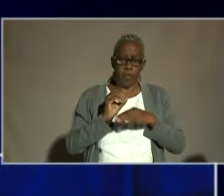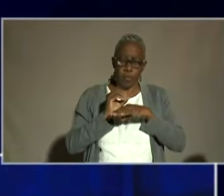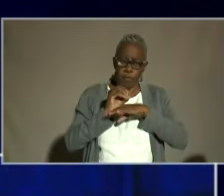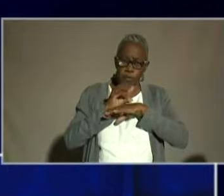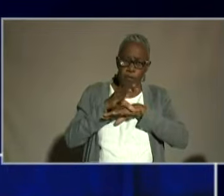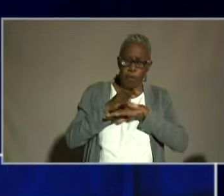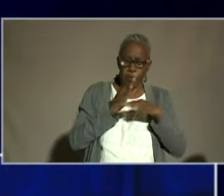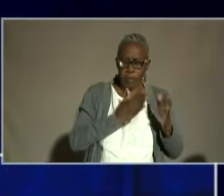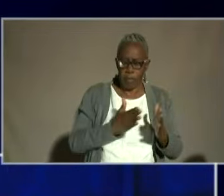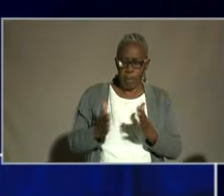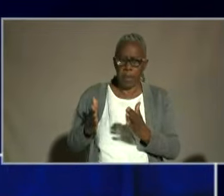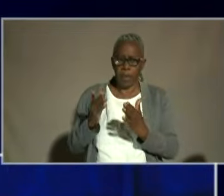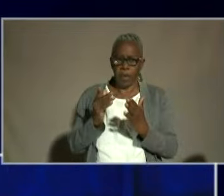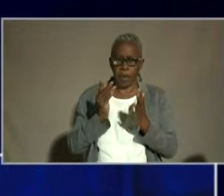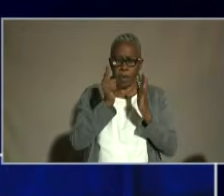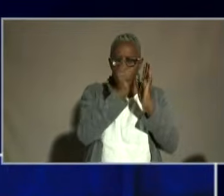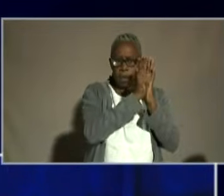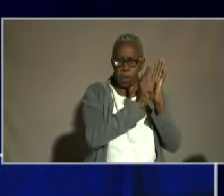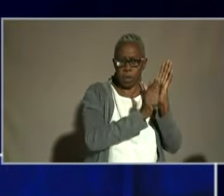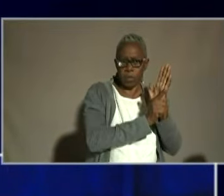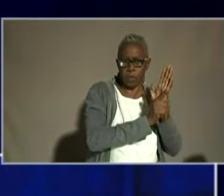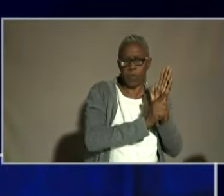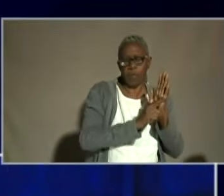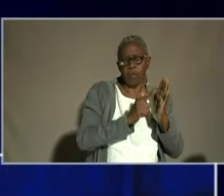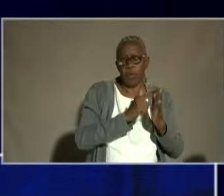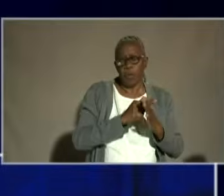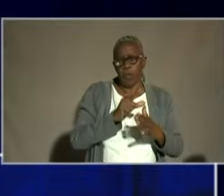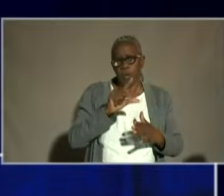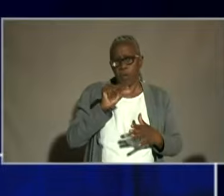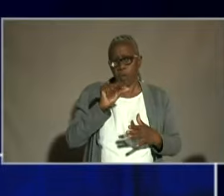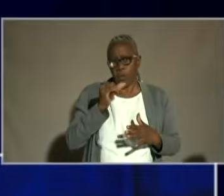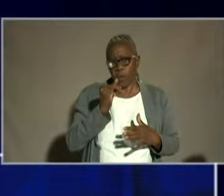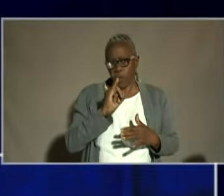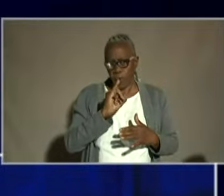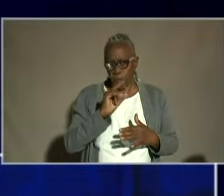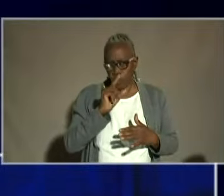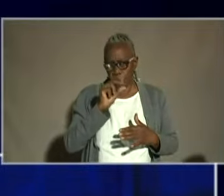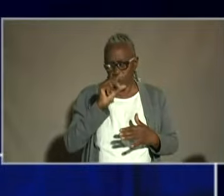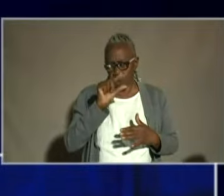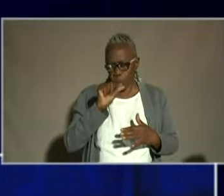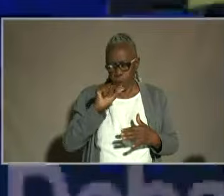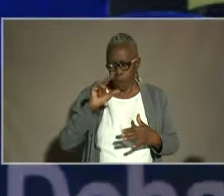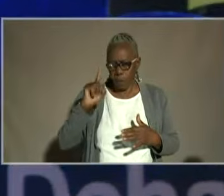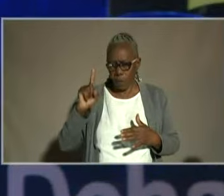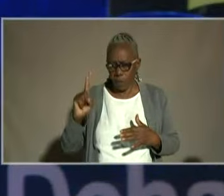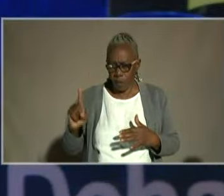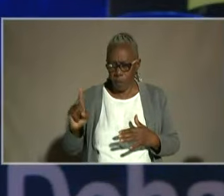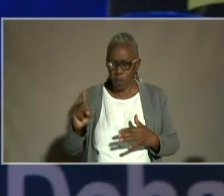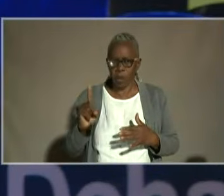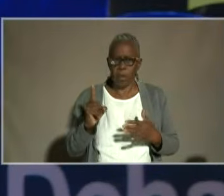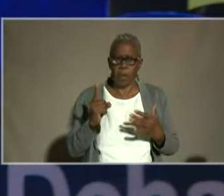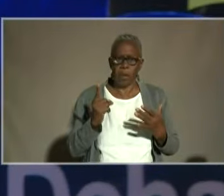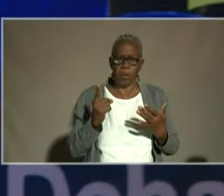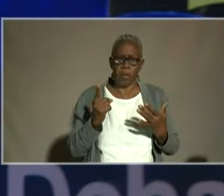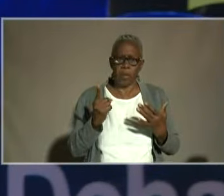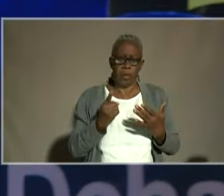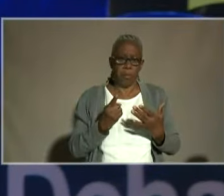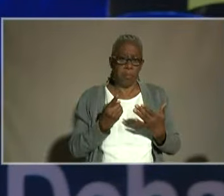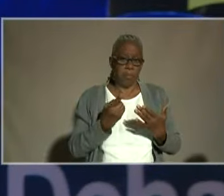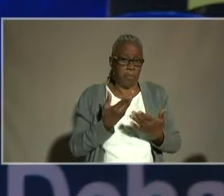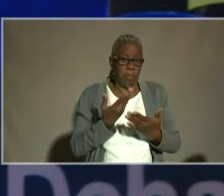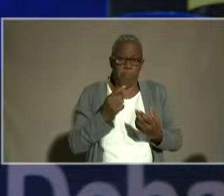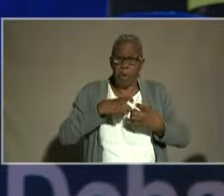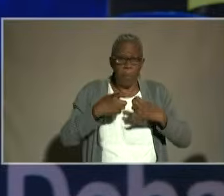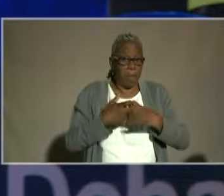and regulations. In December 2021, he said work was being done to restructure the entire approval process, yet the issues persist.